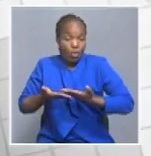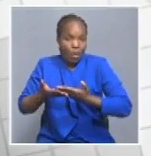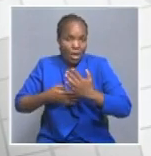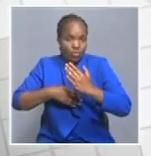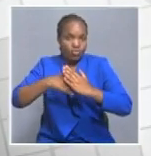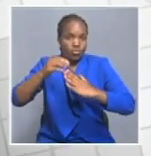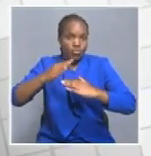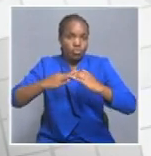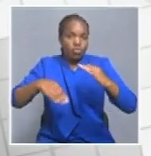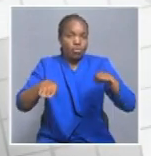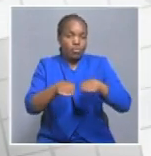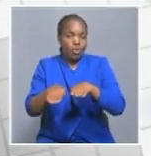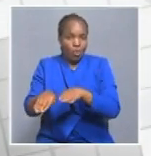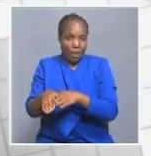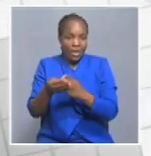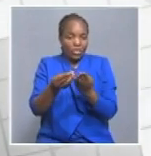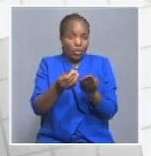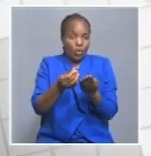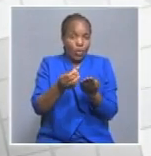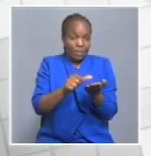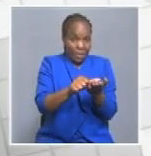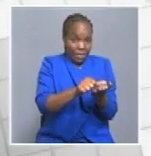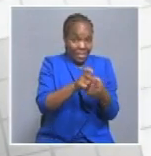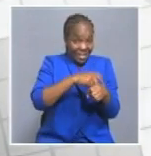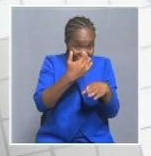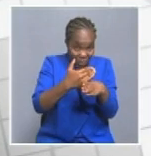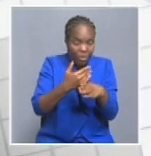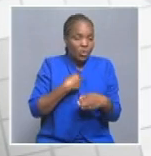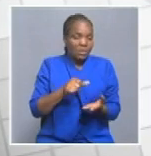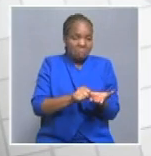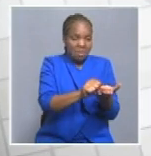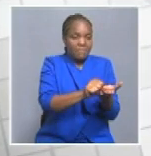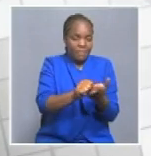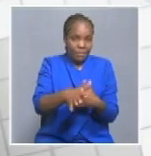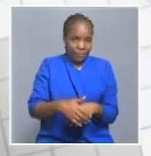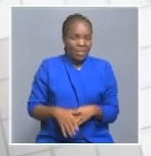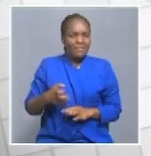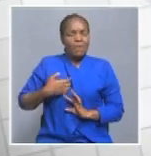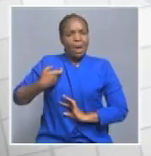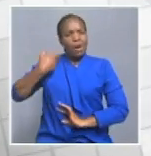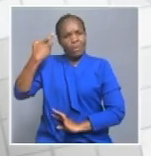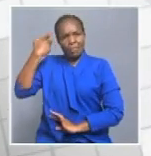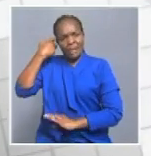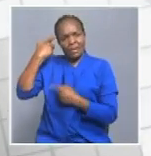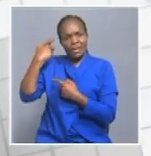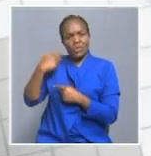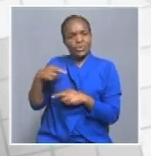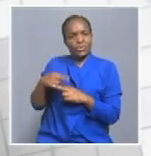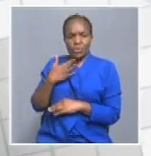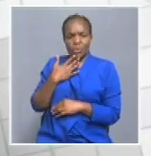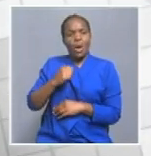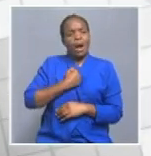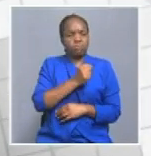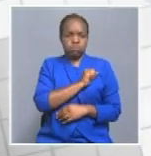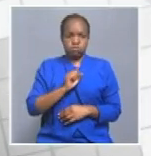building, and then we pay them an allowance for that time when they are building. But from the ministry side also, we use our staff